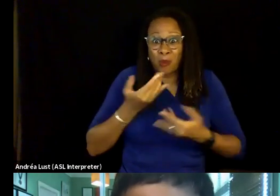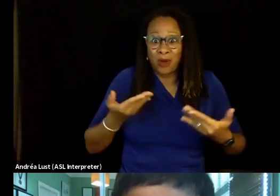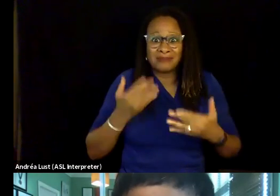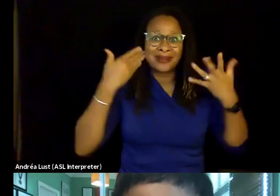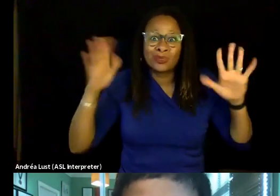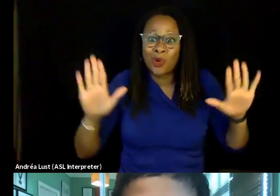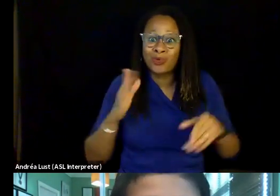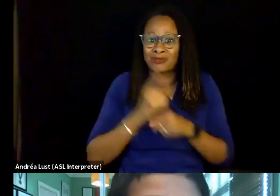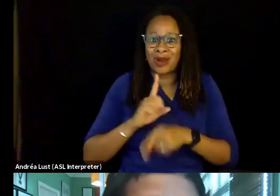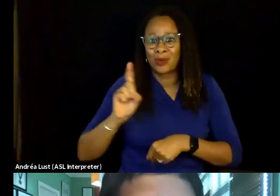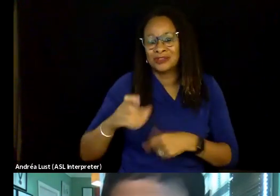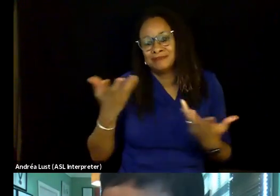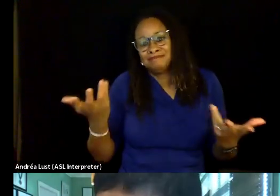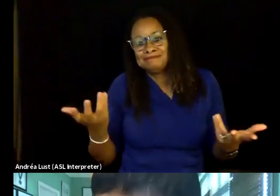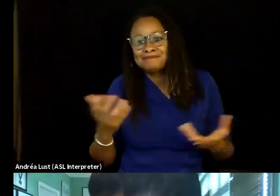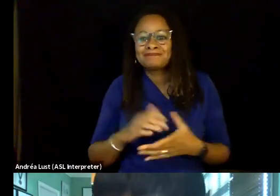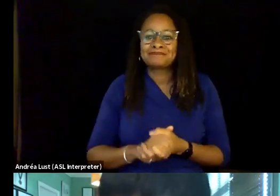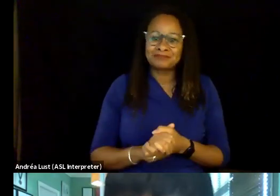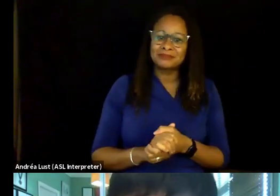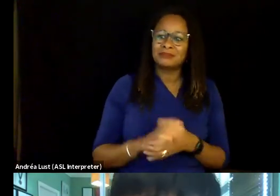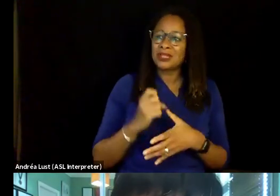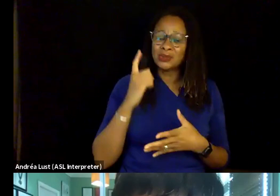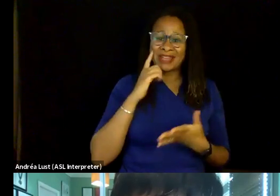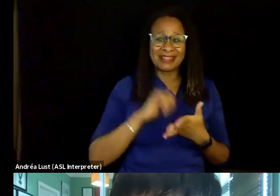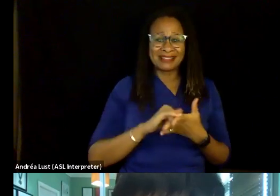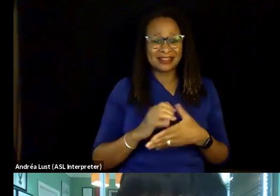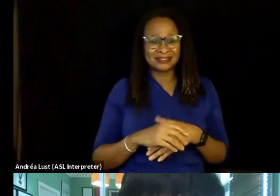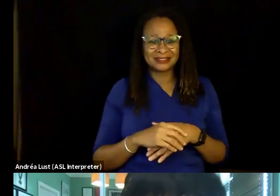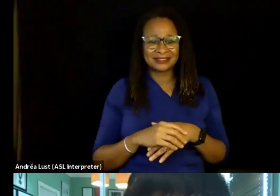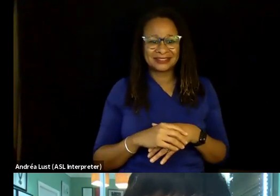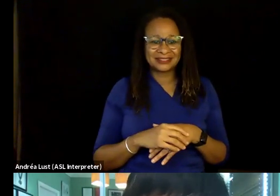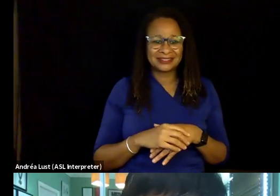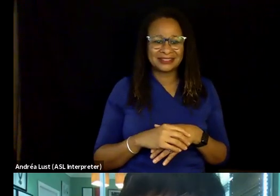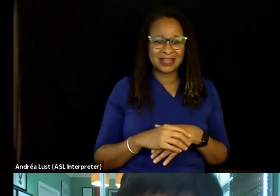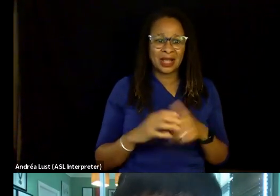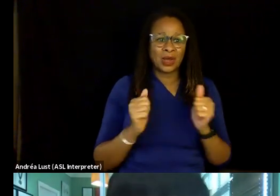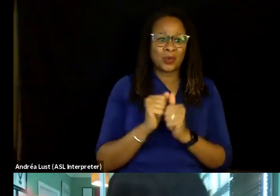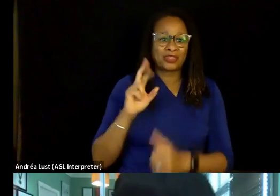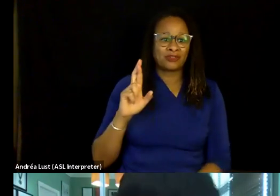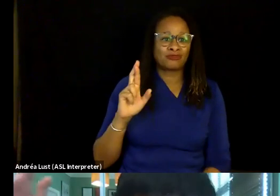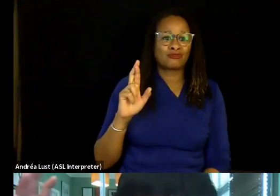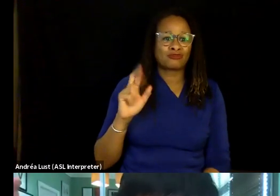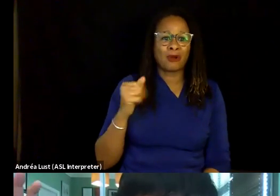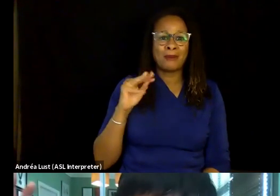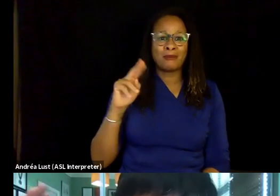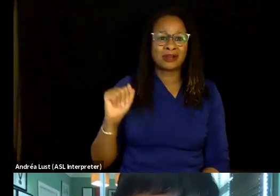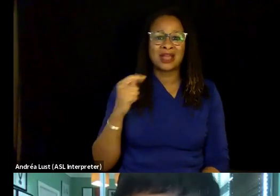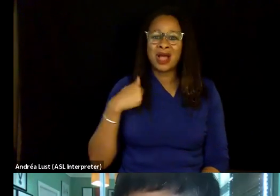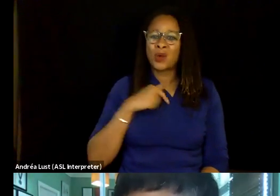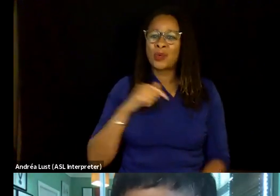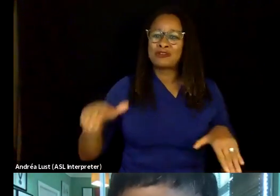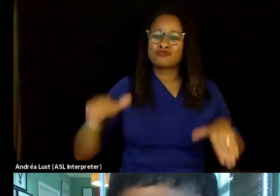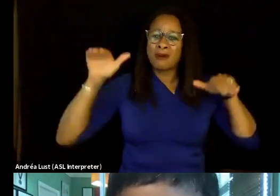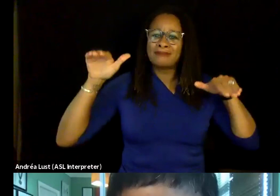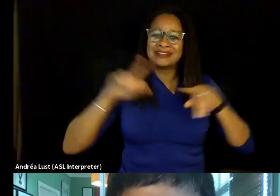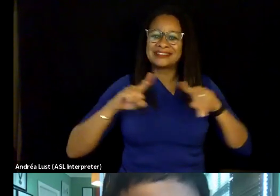what the right one is? I think that with Ramona, I mean, we've grown up in different